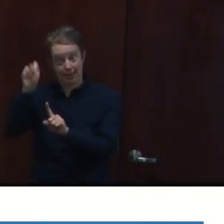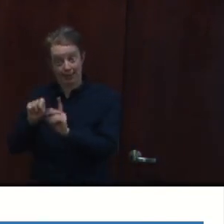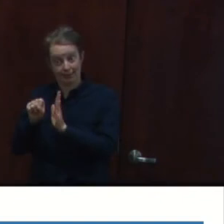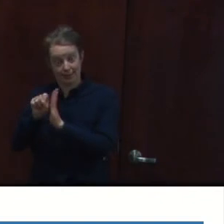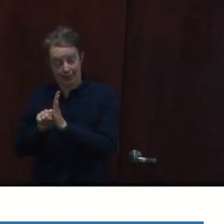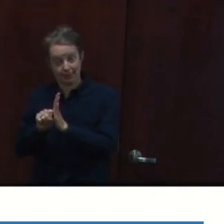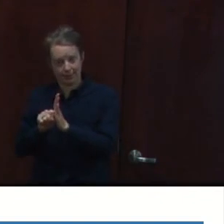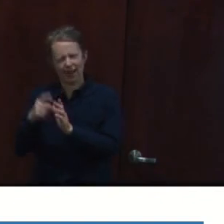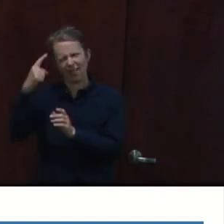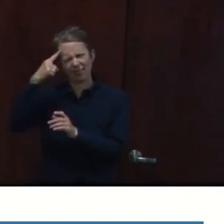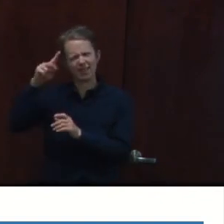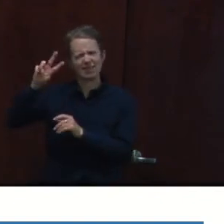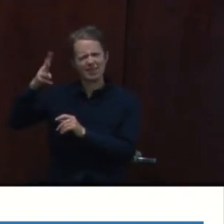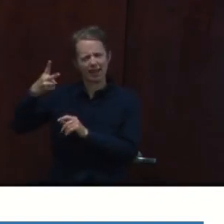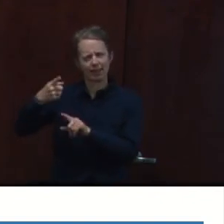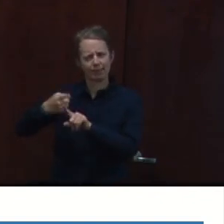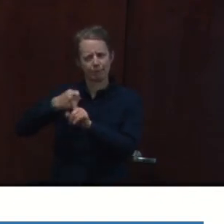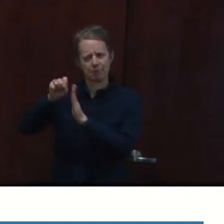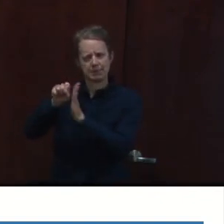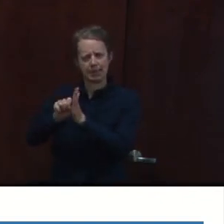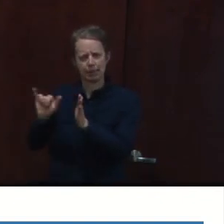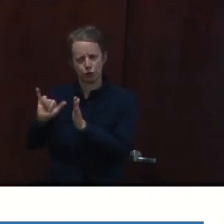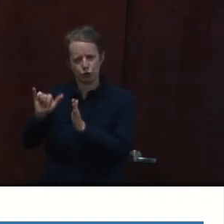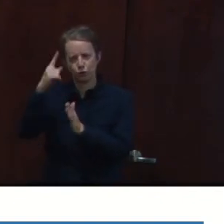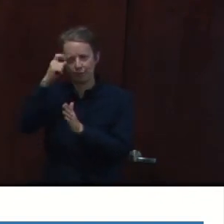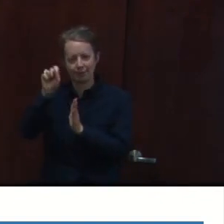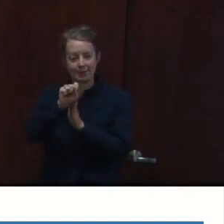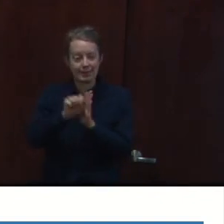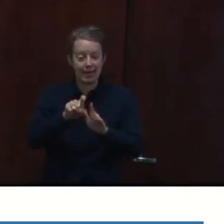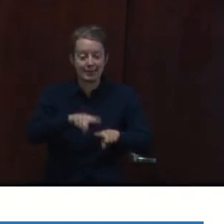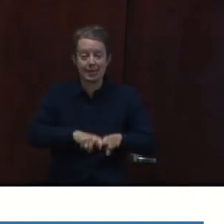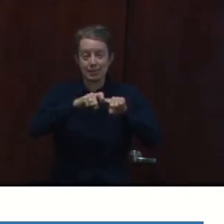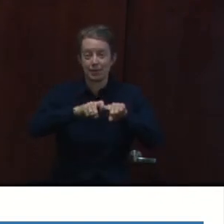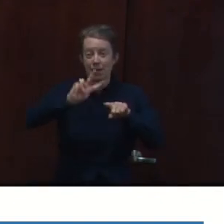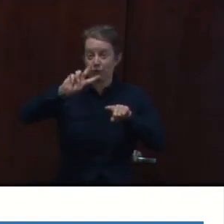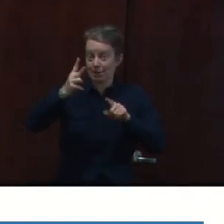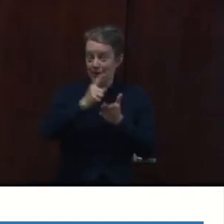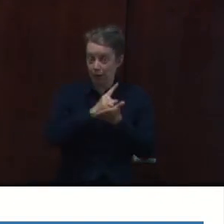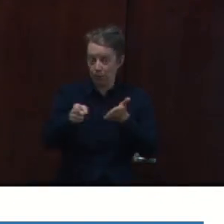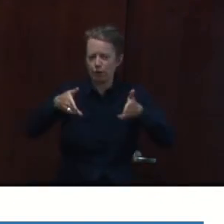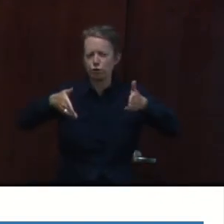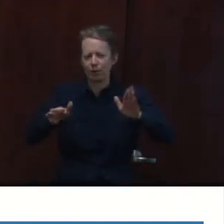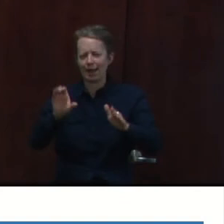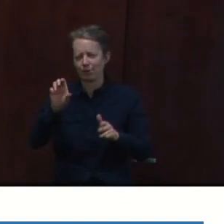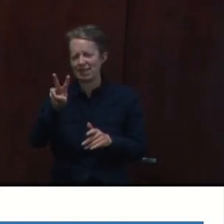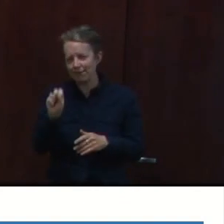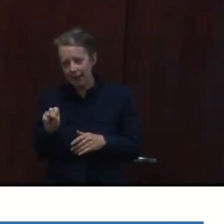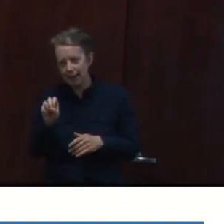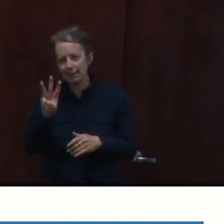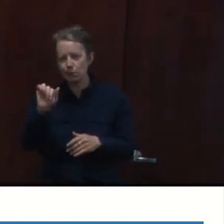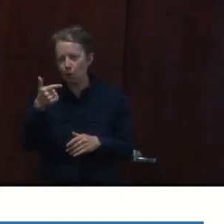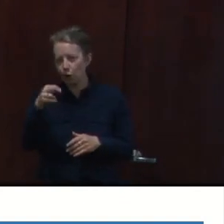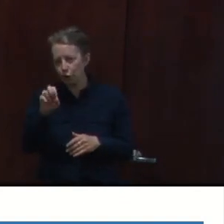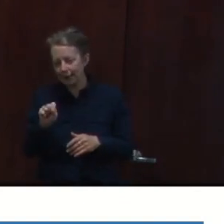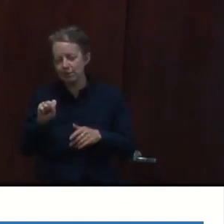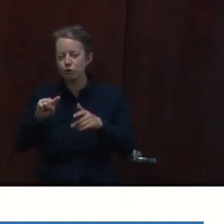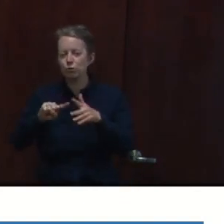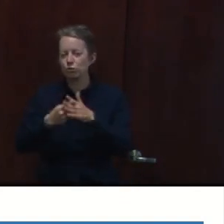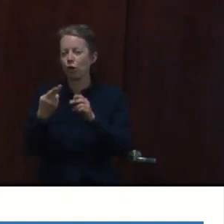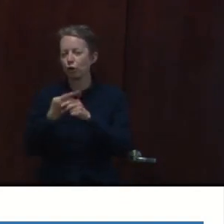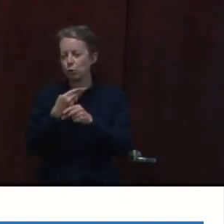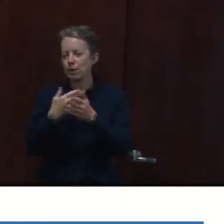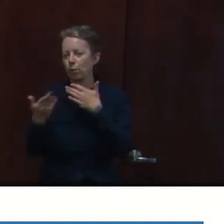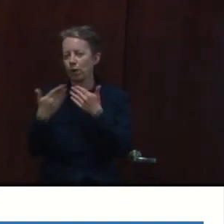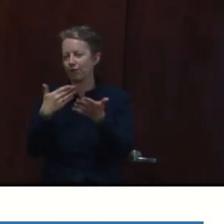is coming from, because they suspended it for a second week to allow those CVS and Walgreens to start using the doses that were on